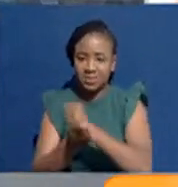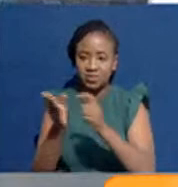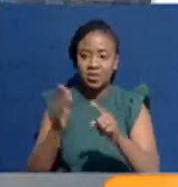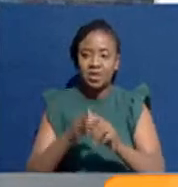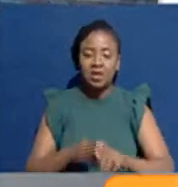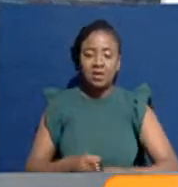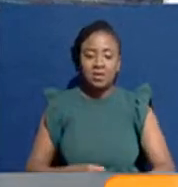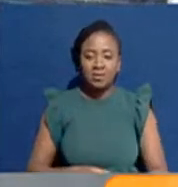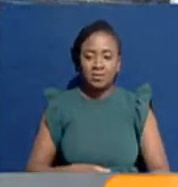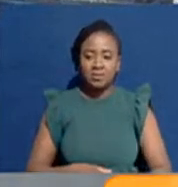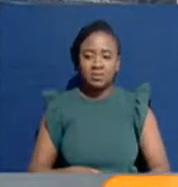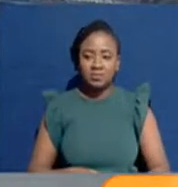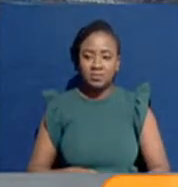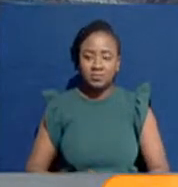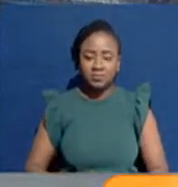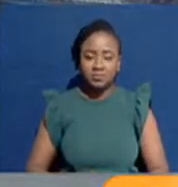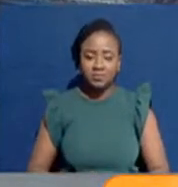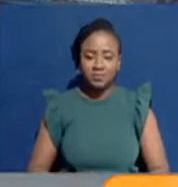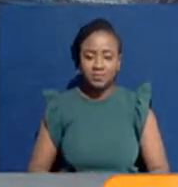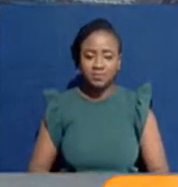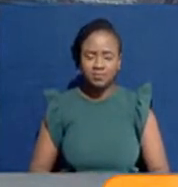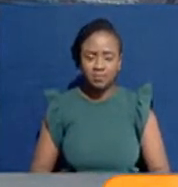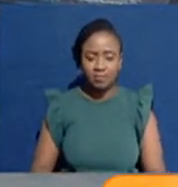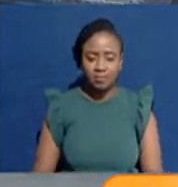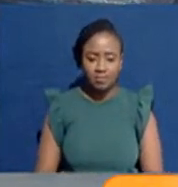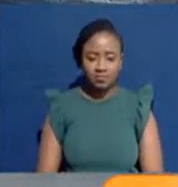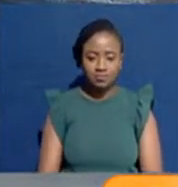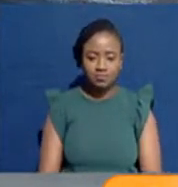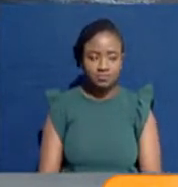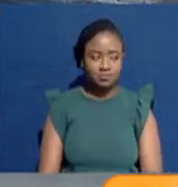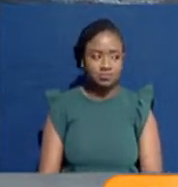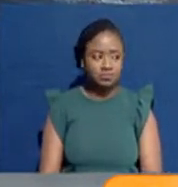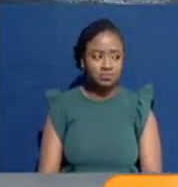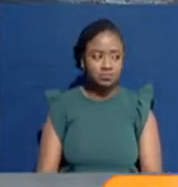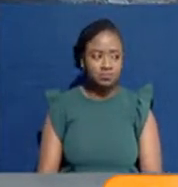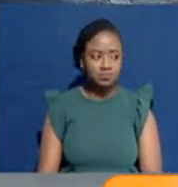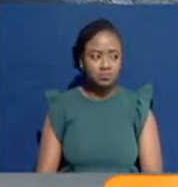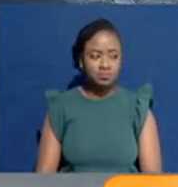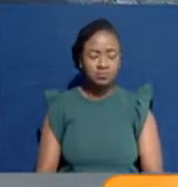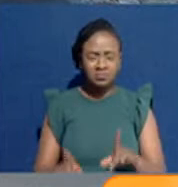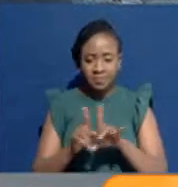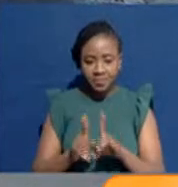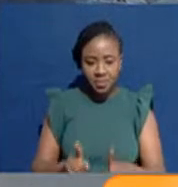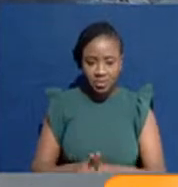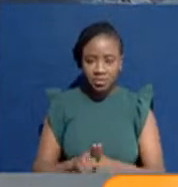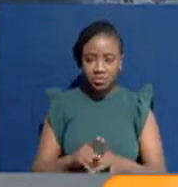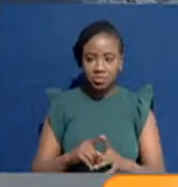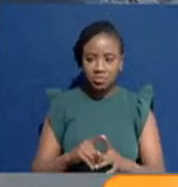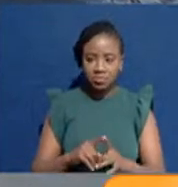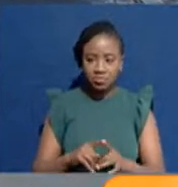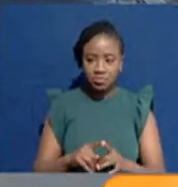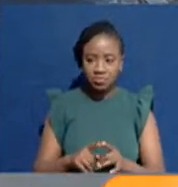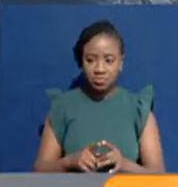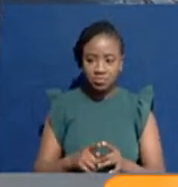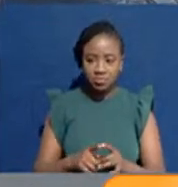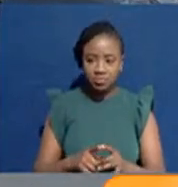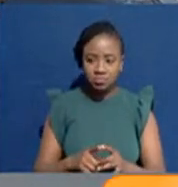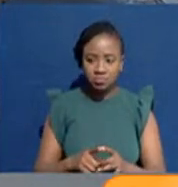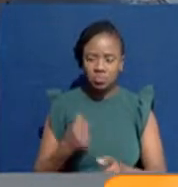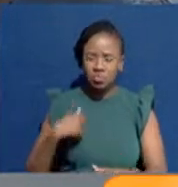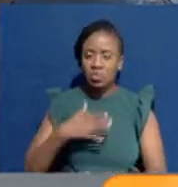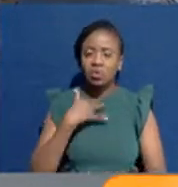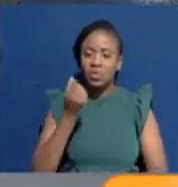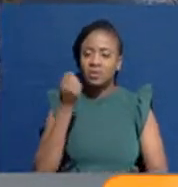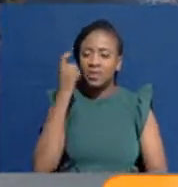the informal at the higher ladder of leadership that we are all having to make sure we also, get to understand what the employers